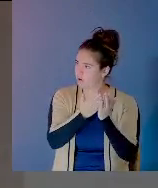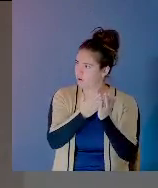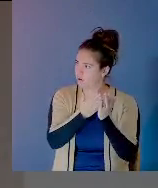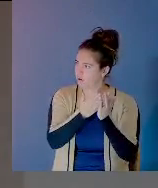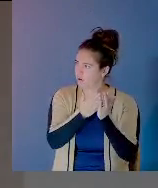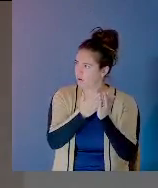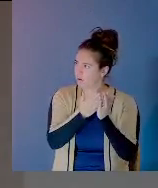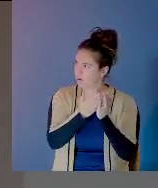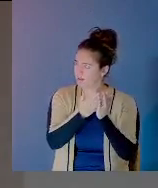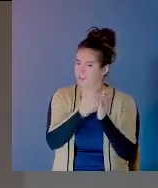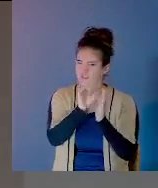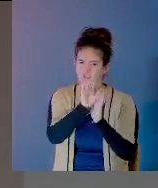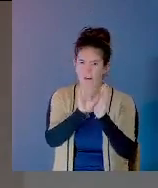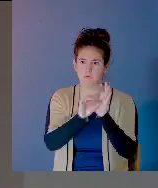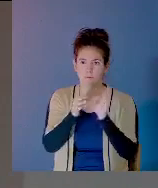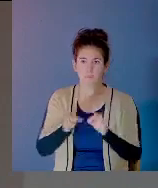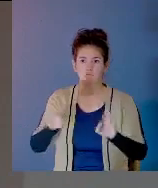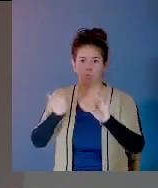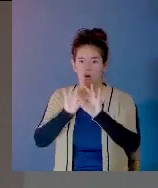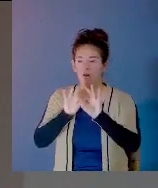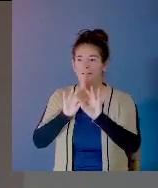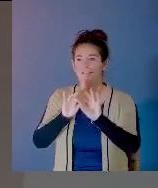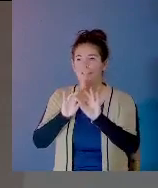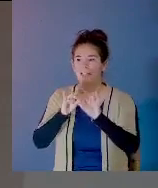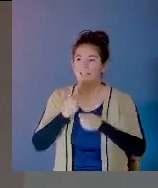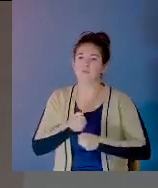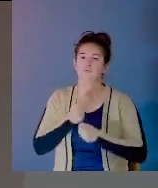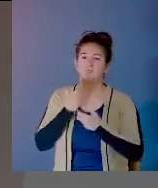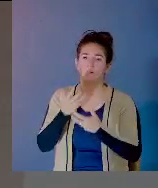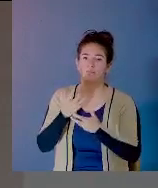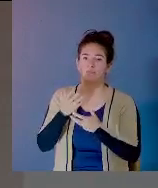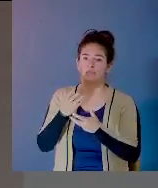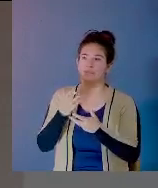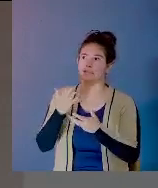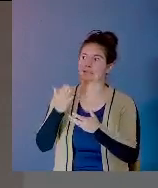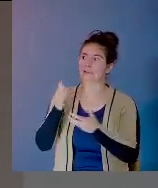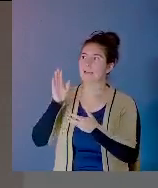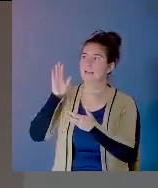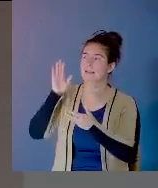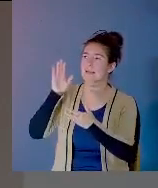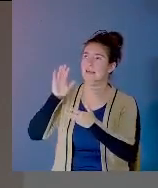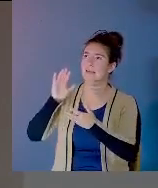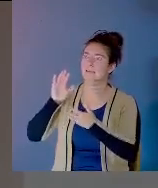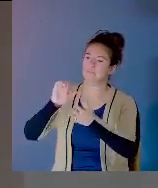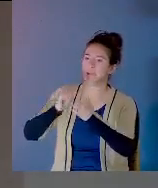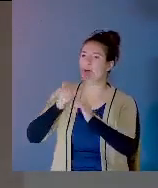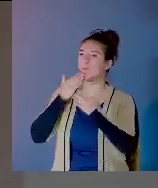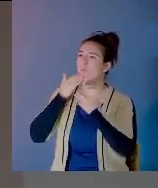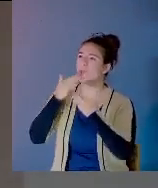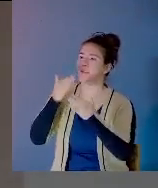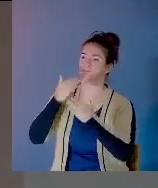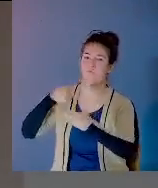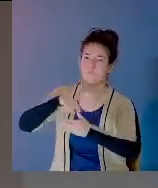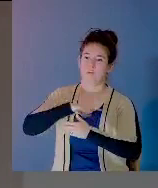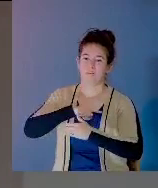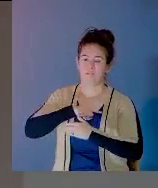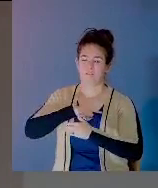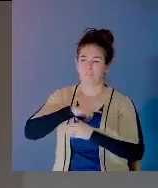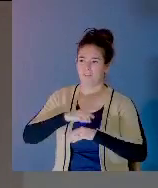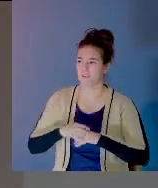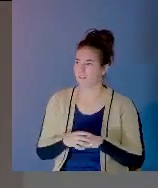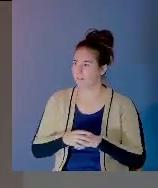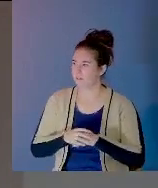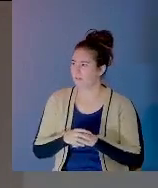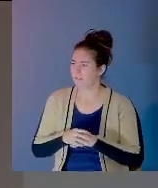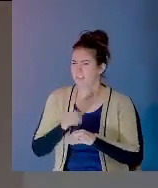I think the heart of a grateful heart comes down to realizing not just what the Thanksgiving